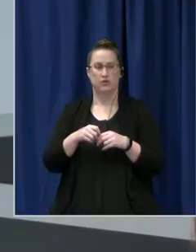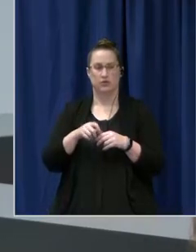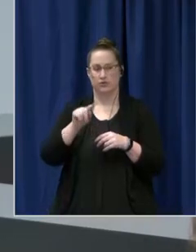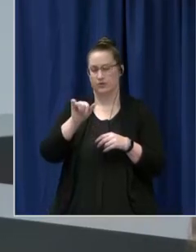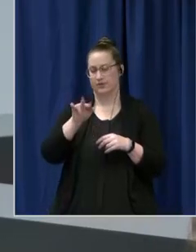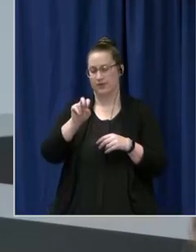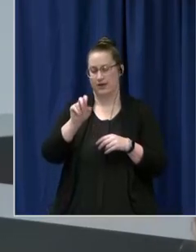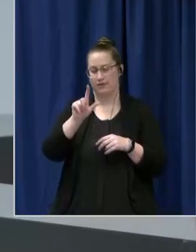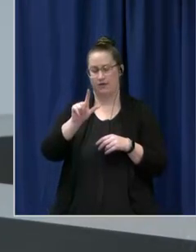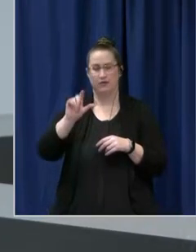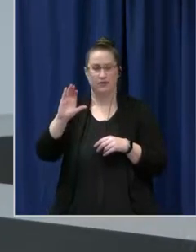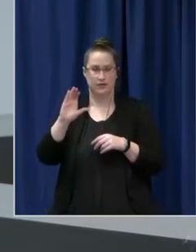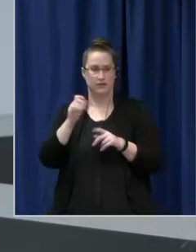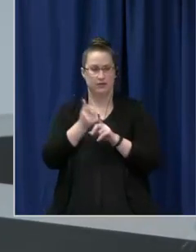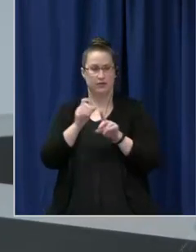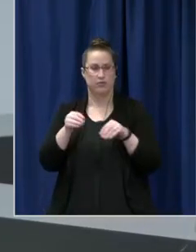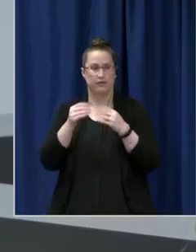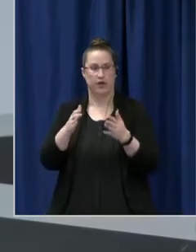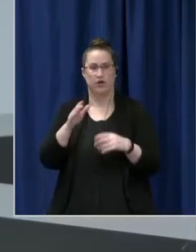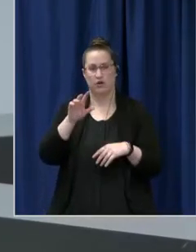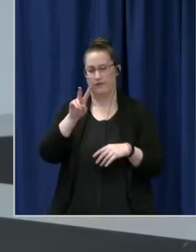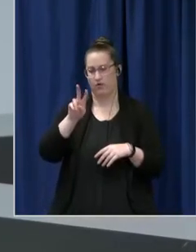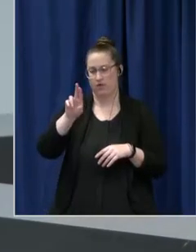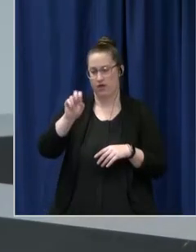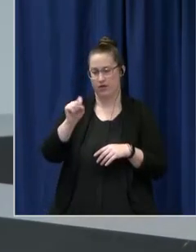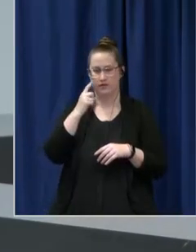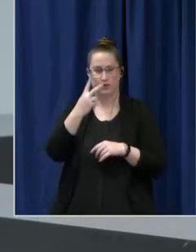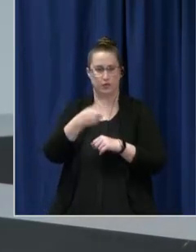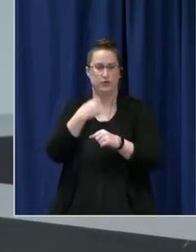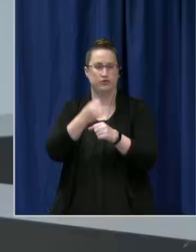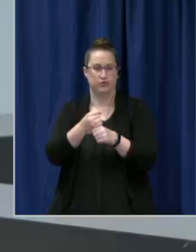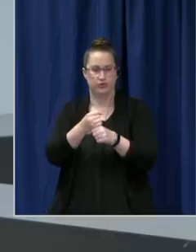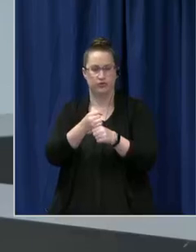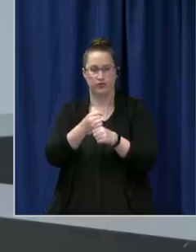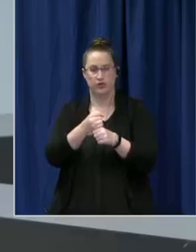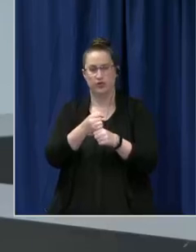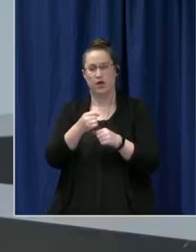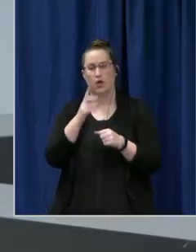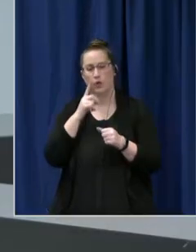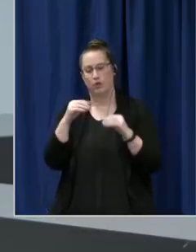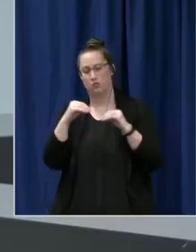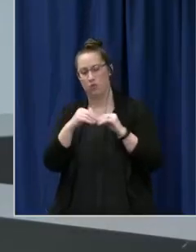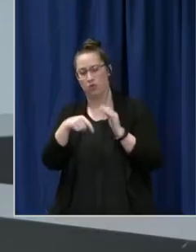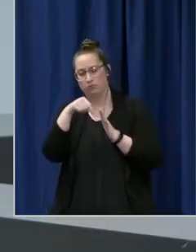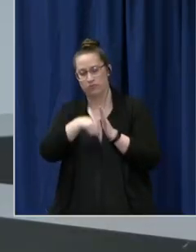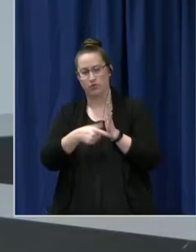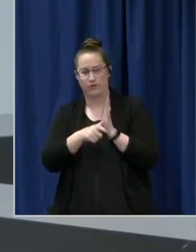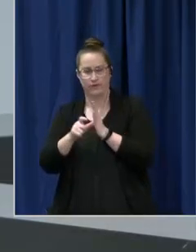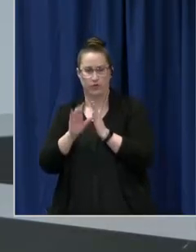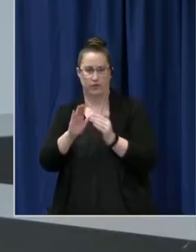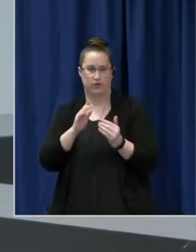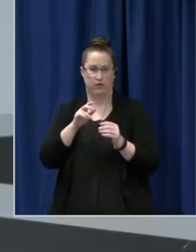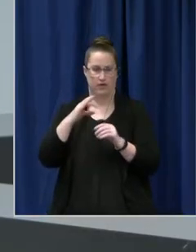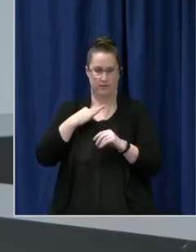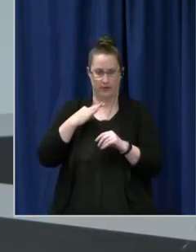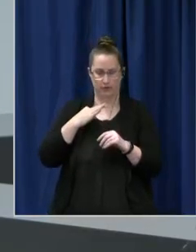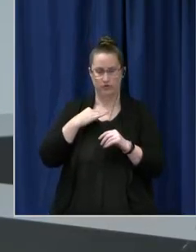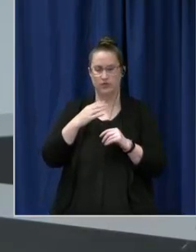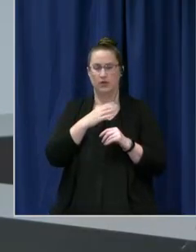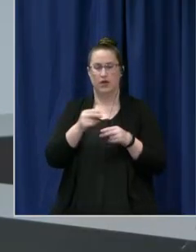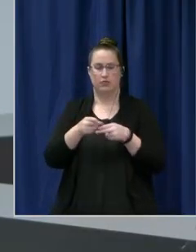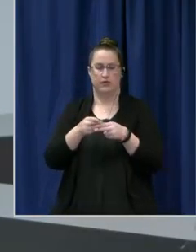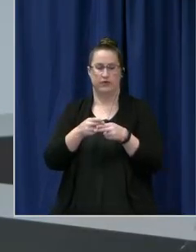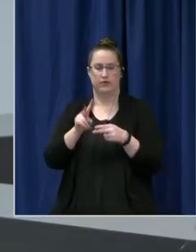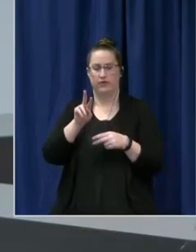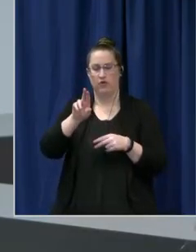a provider of video relay services for 2 years, pending further review of its application and its provision of